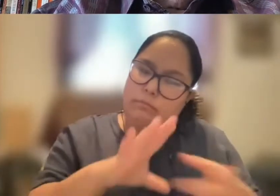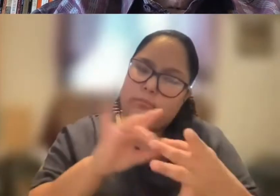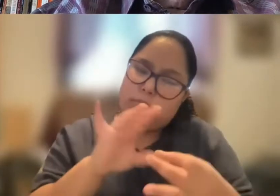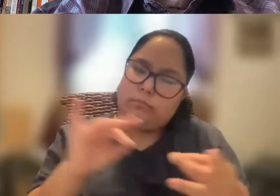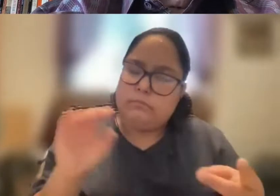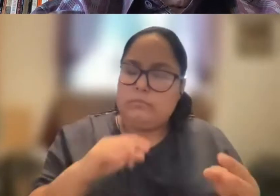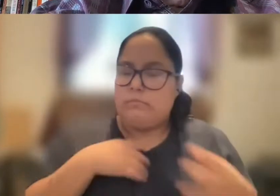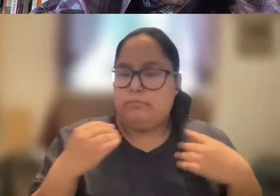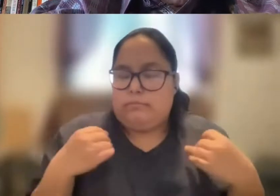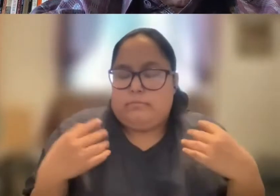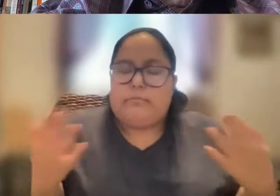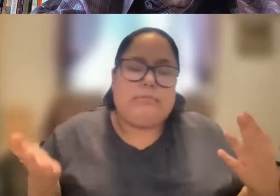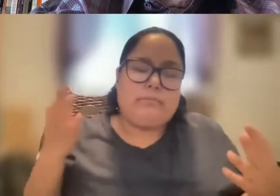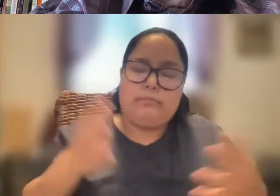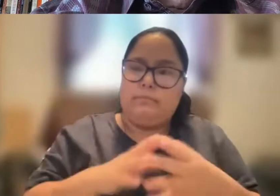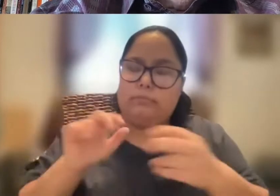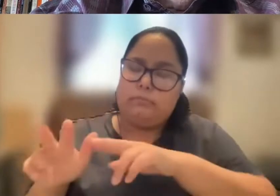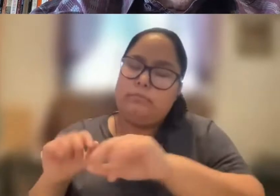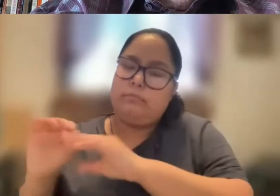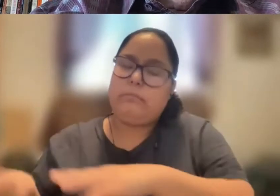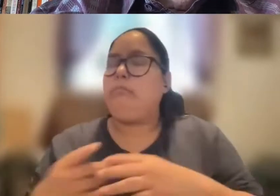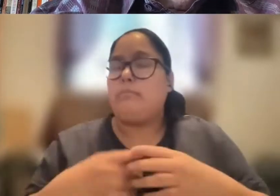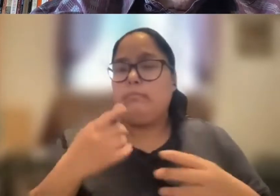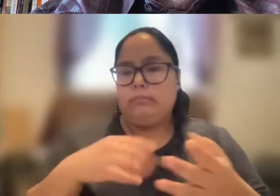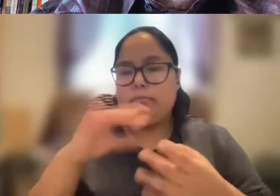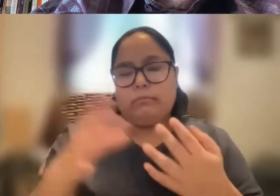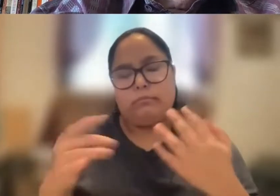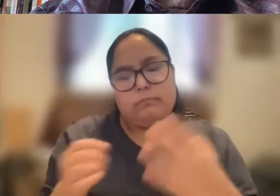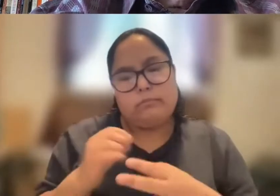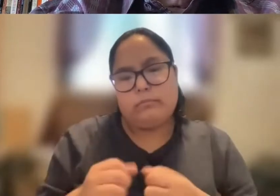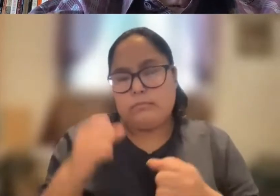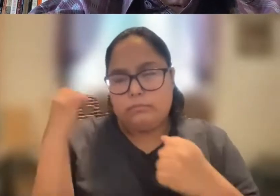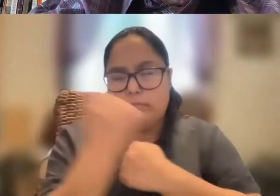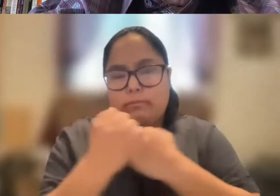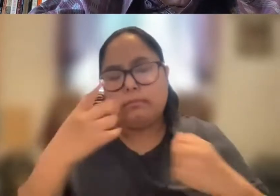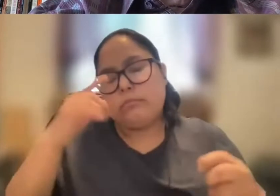So sometimes it's better to just walk away and pick the battles that you're going to fight.